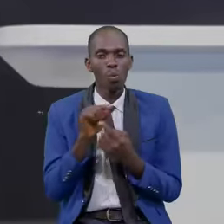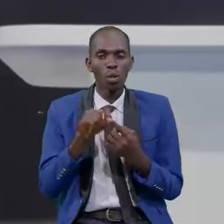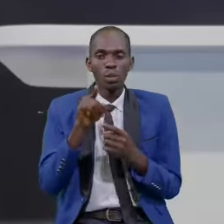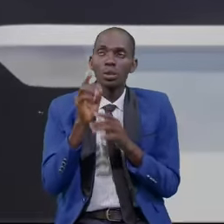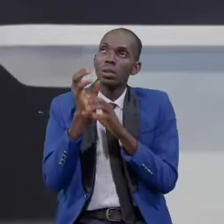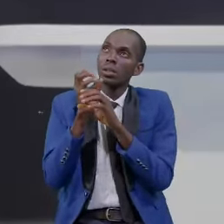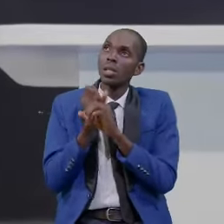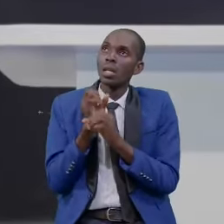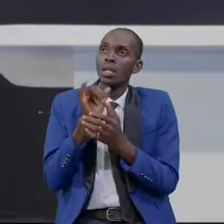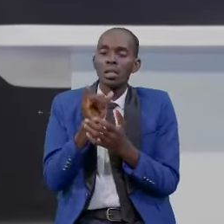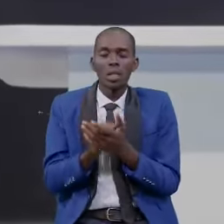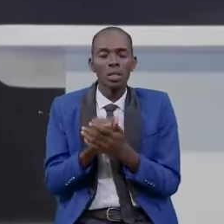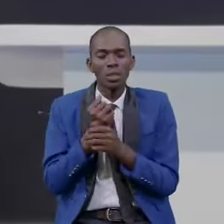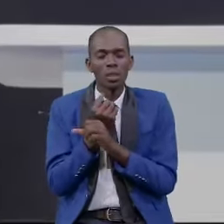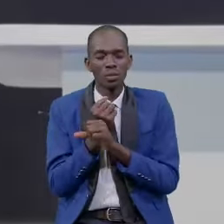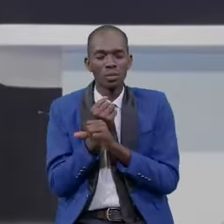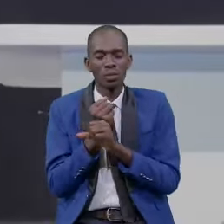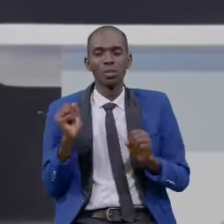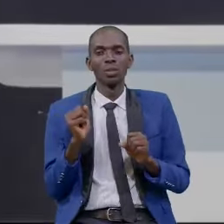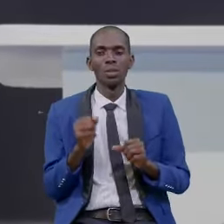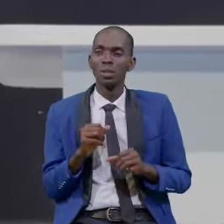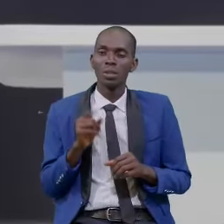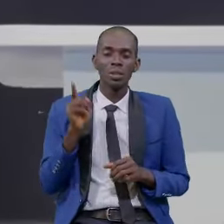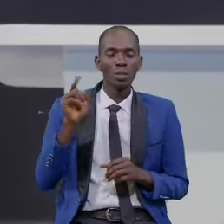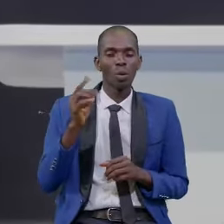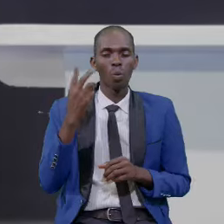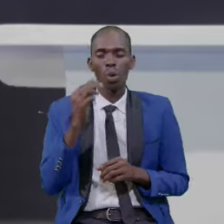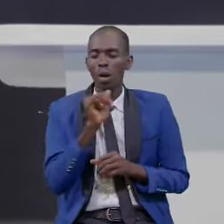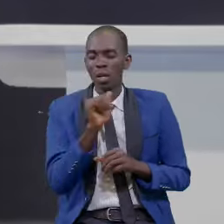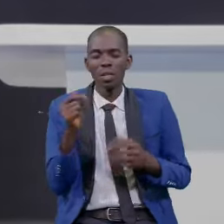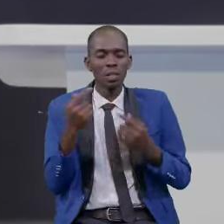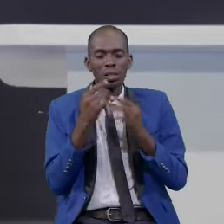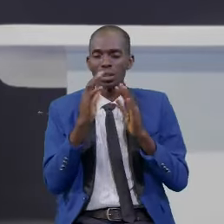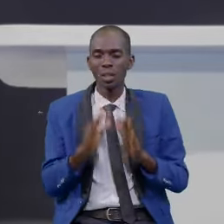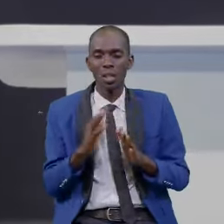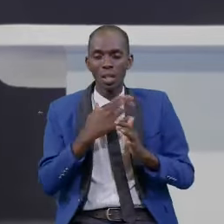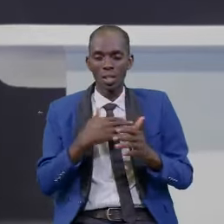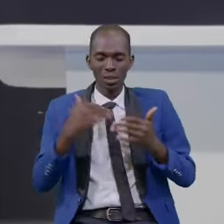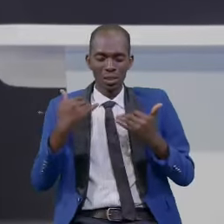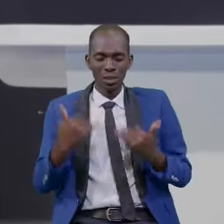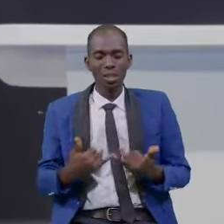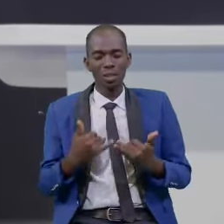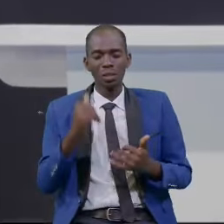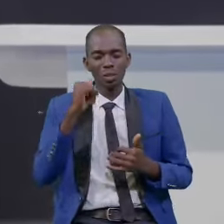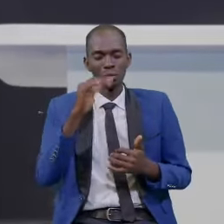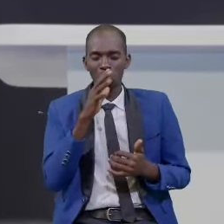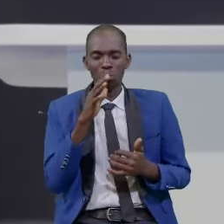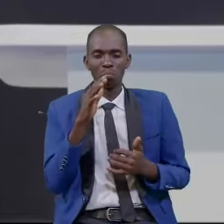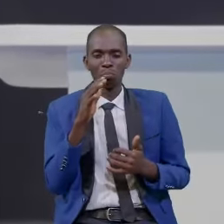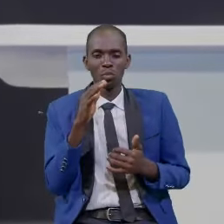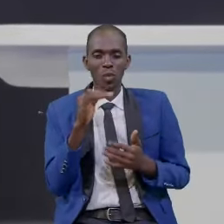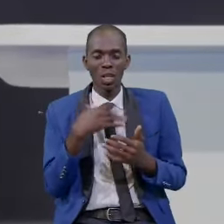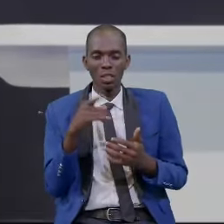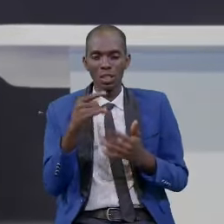was a sinner, and when she knew that Jesus was